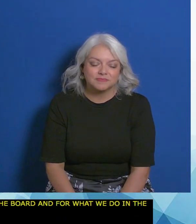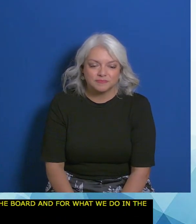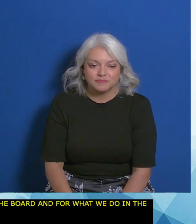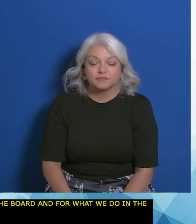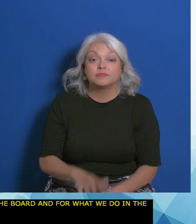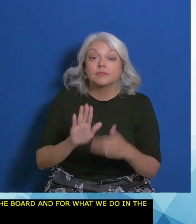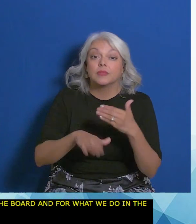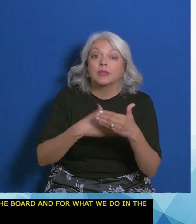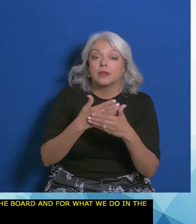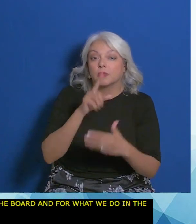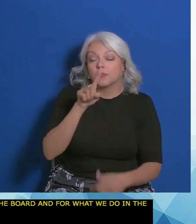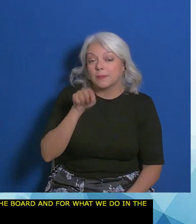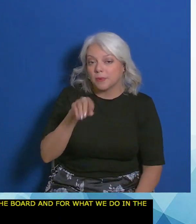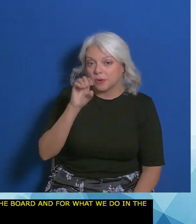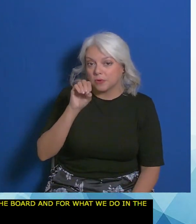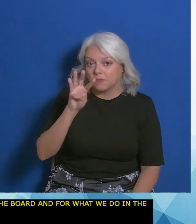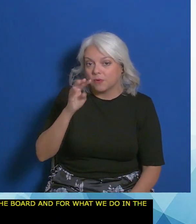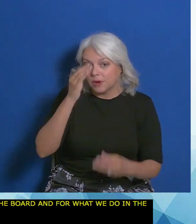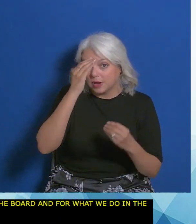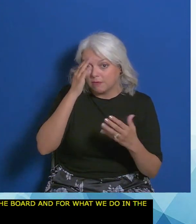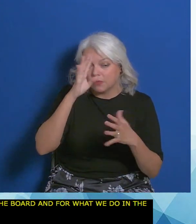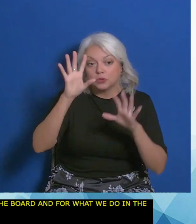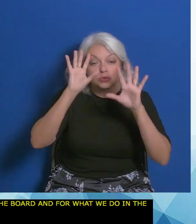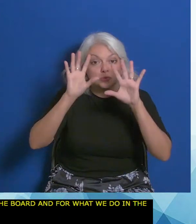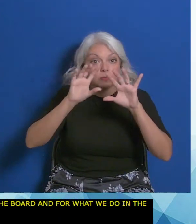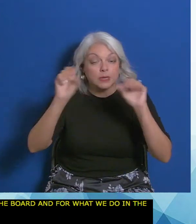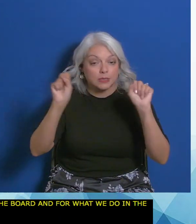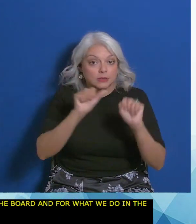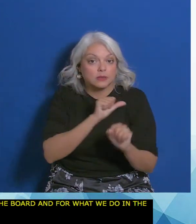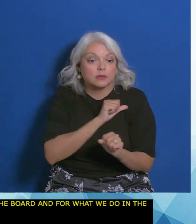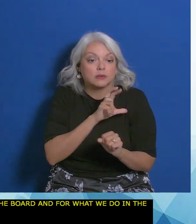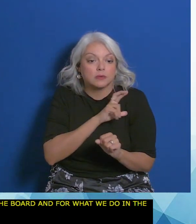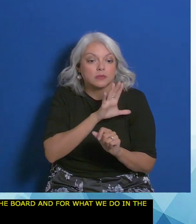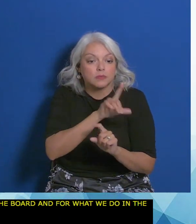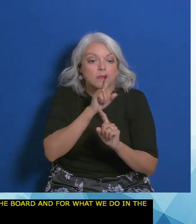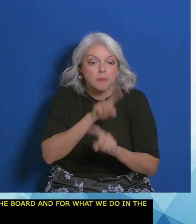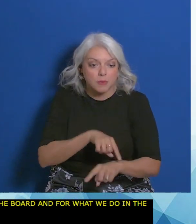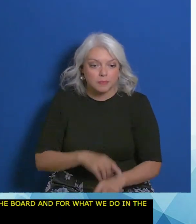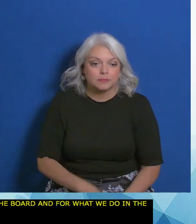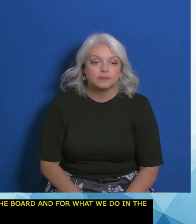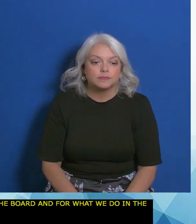Next up is 1.04 information item, superintendent's report. Superintendent Reichman.